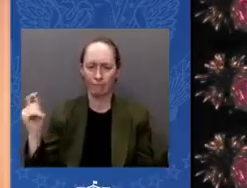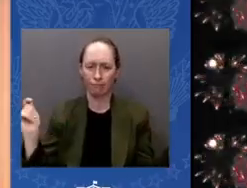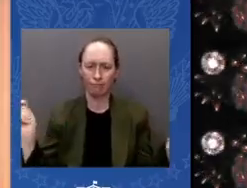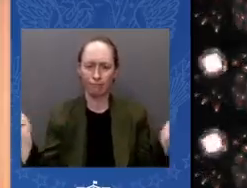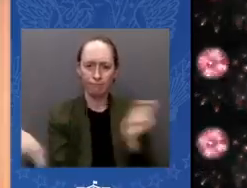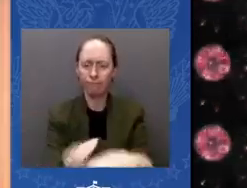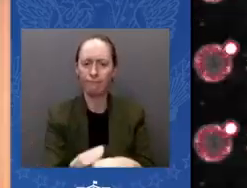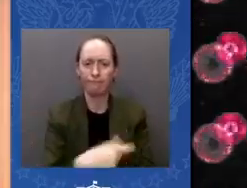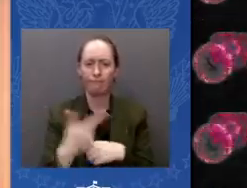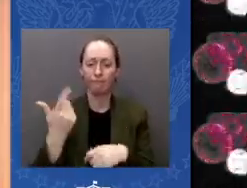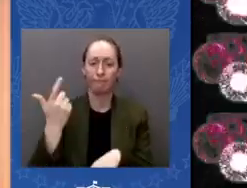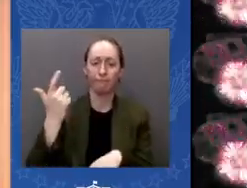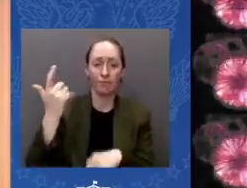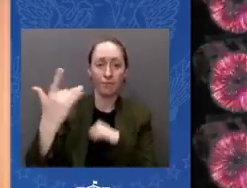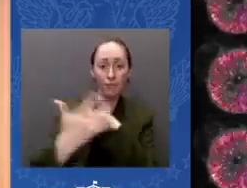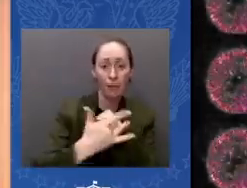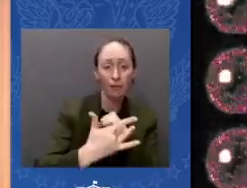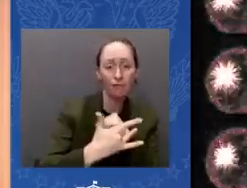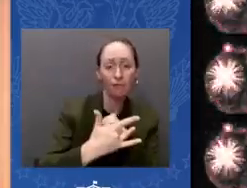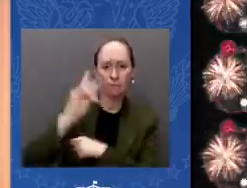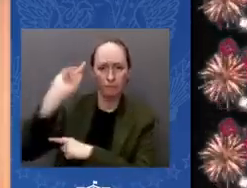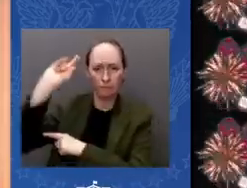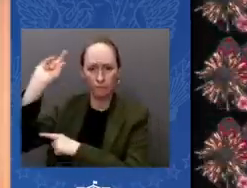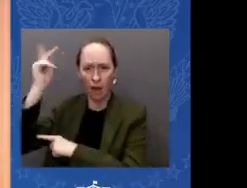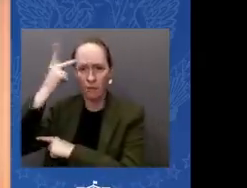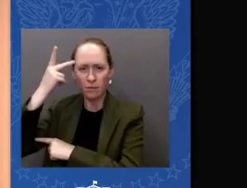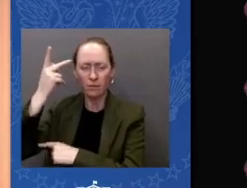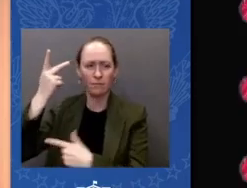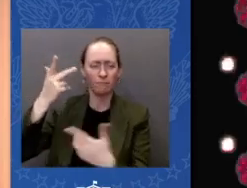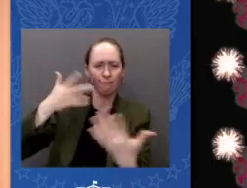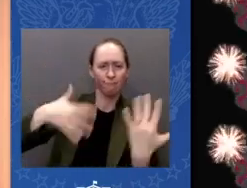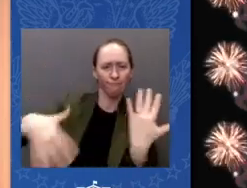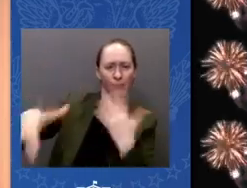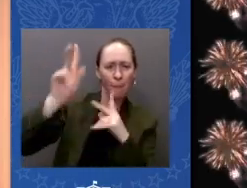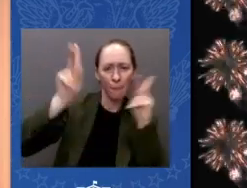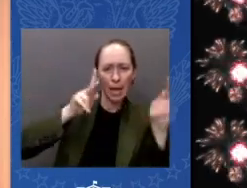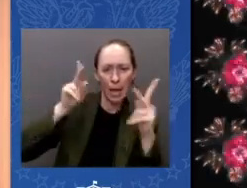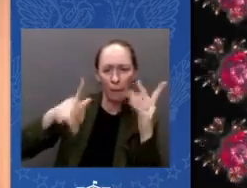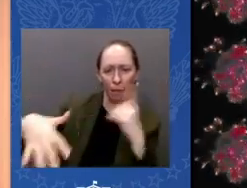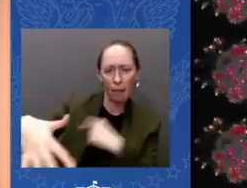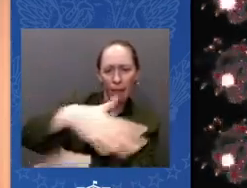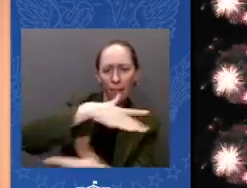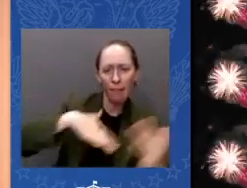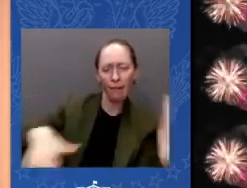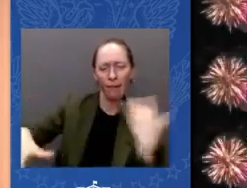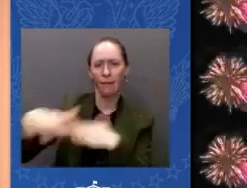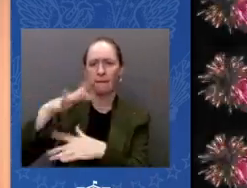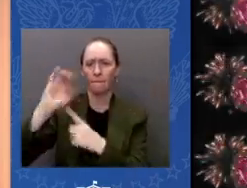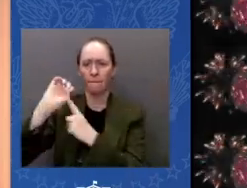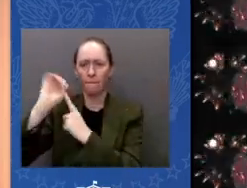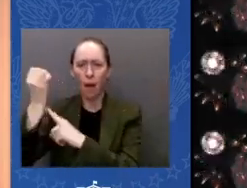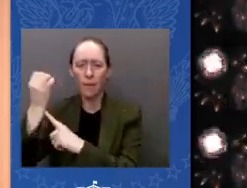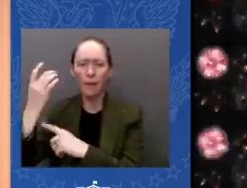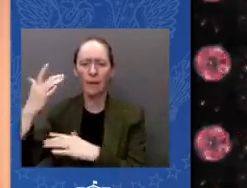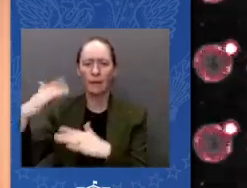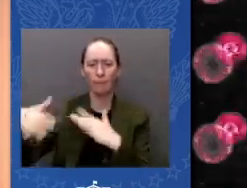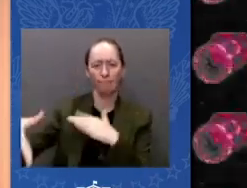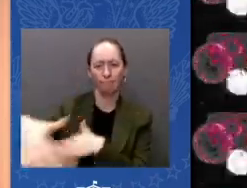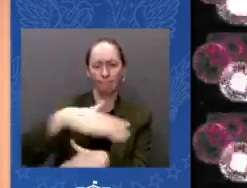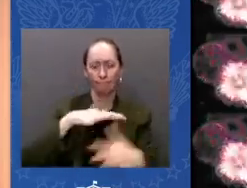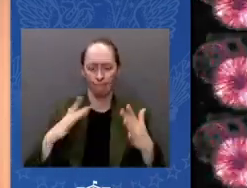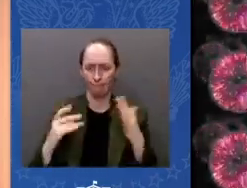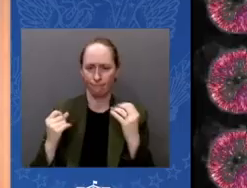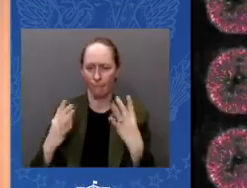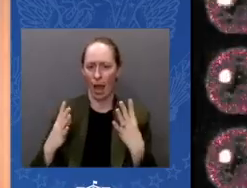that the decisions we make today are going to determine the future for the next several decades.